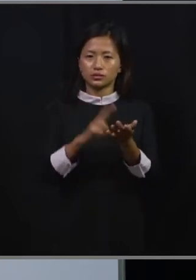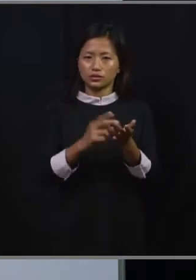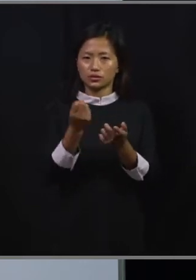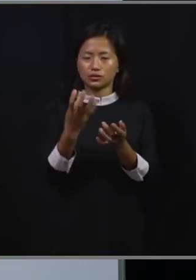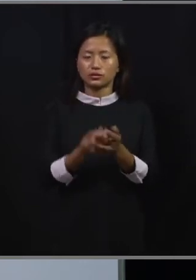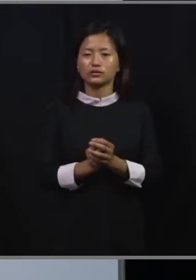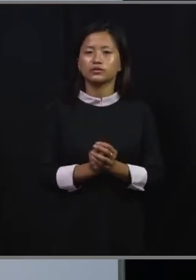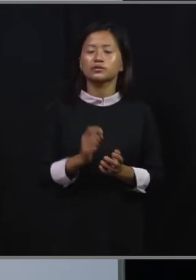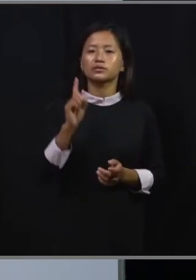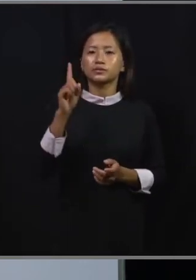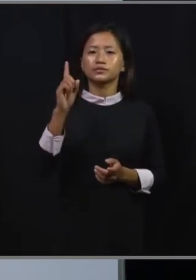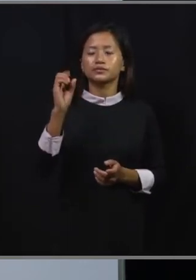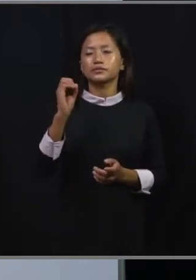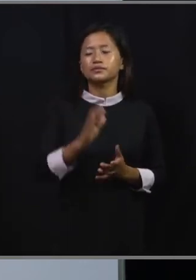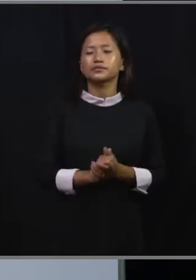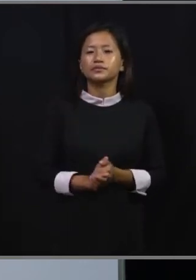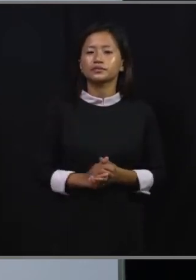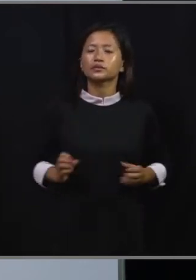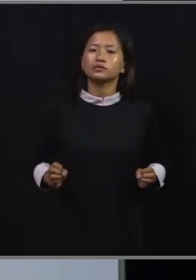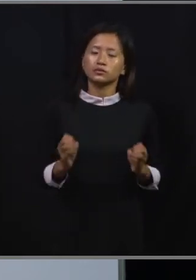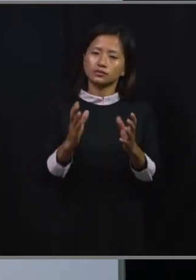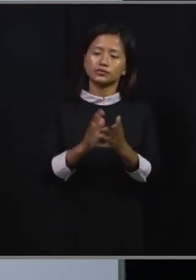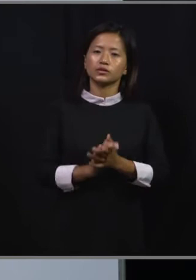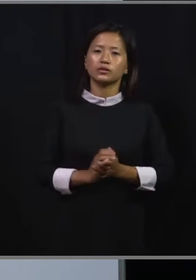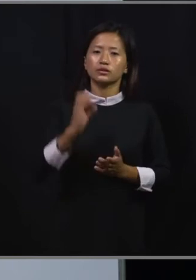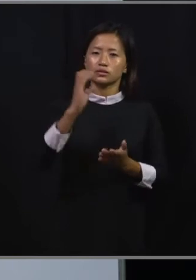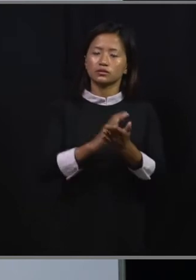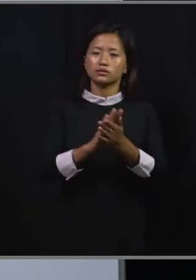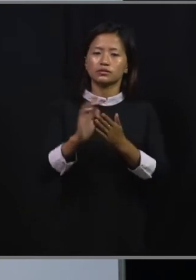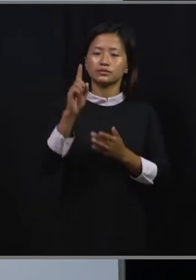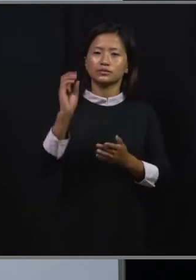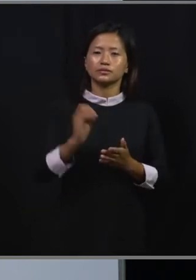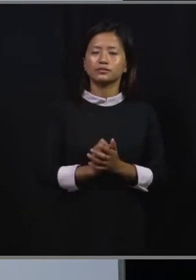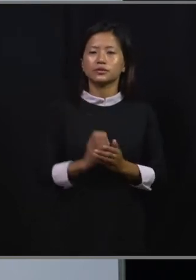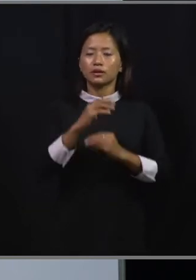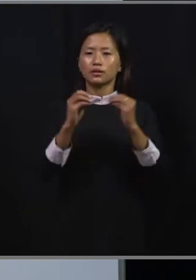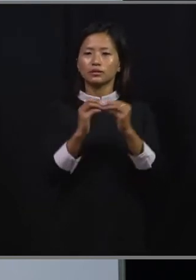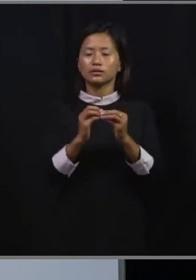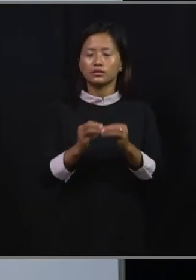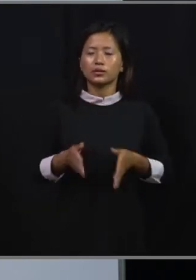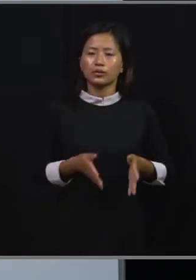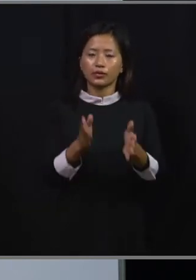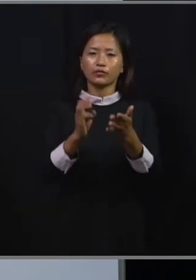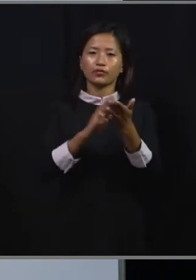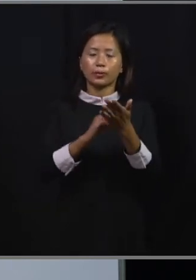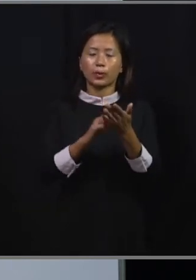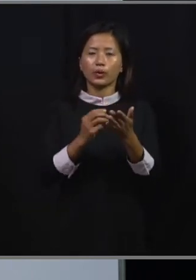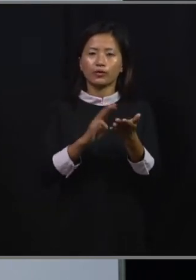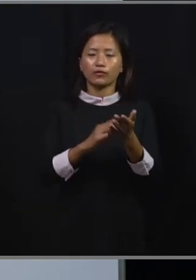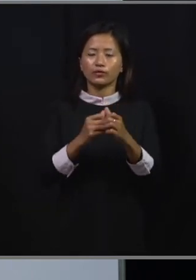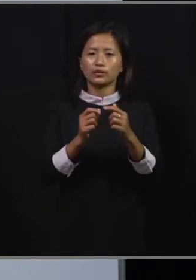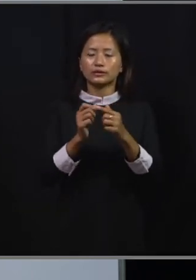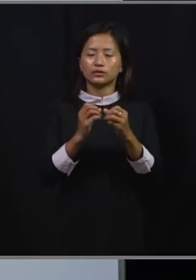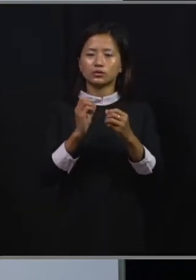chapter 10. Okay, so now let's start with the chapter 10. So what is chapter 10? Chapter 10 is about the wave optics. This is about what?